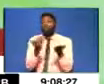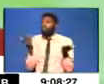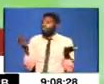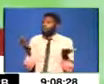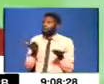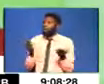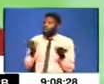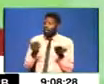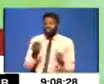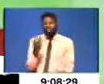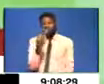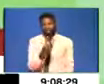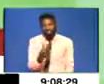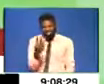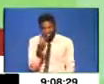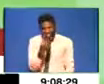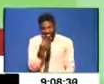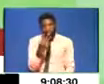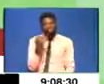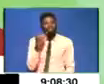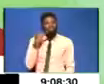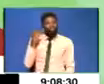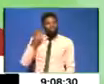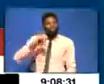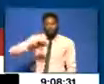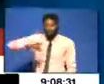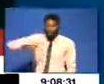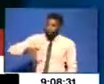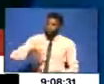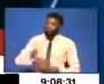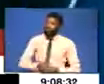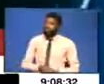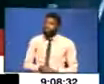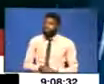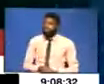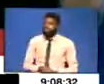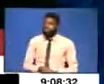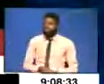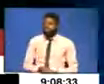Wednesday in Nakuru County. Musyoka.